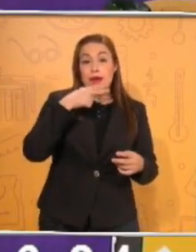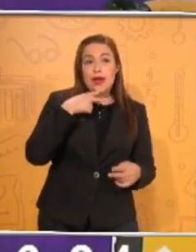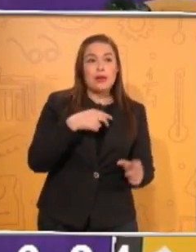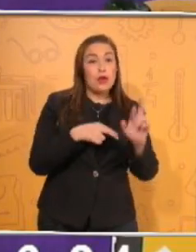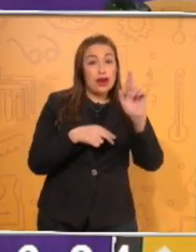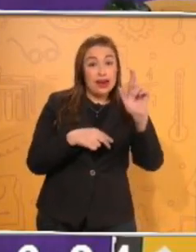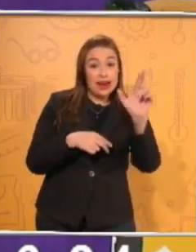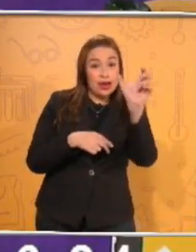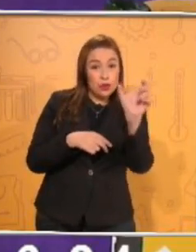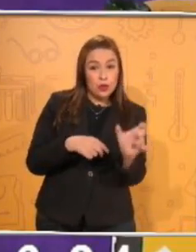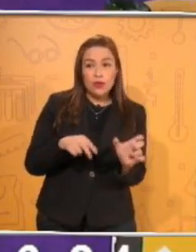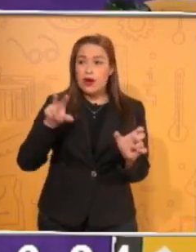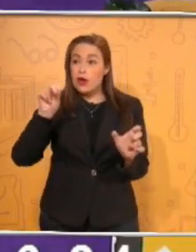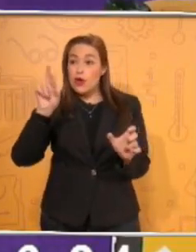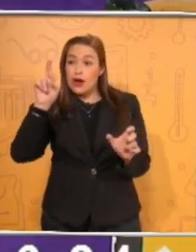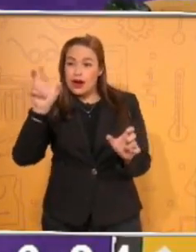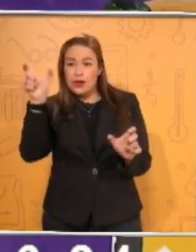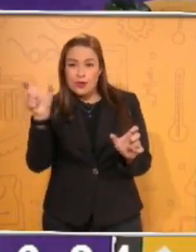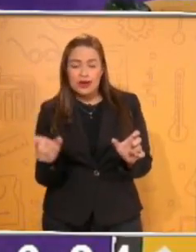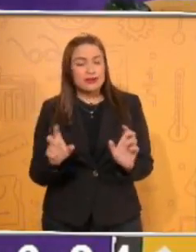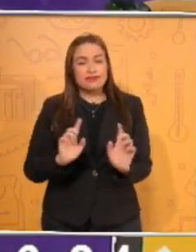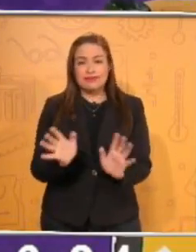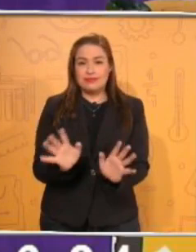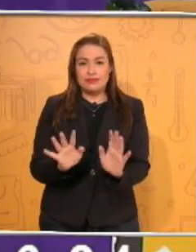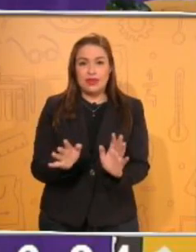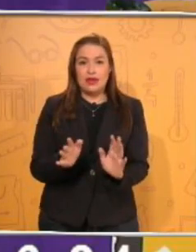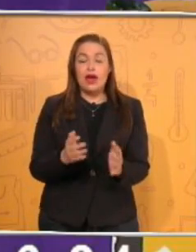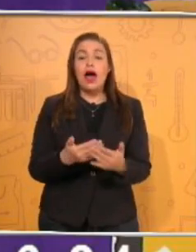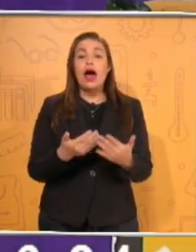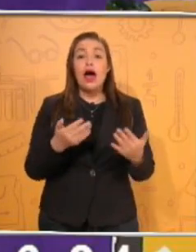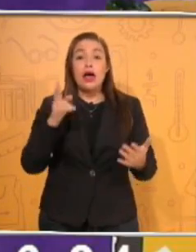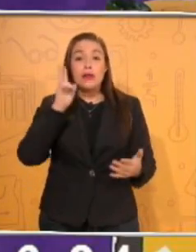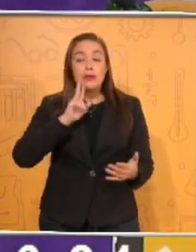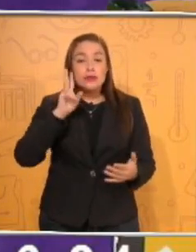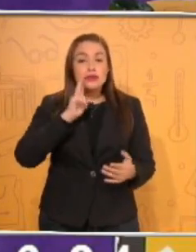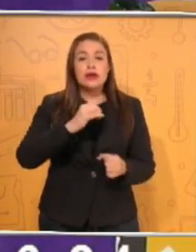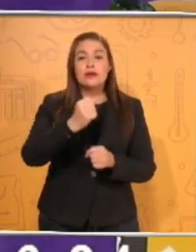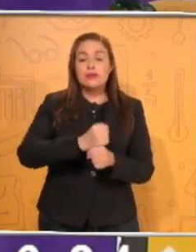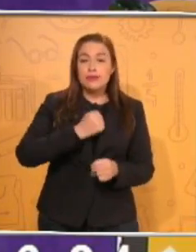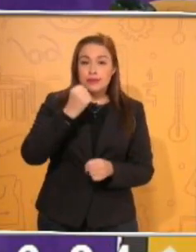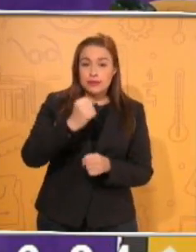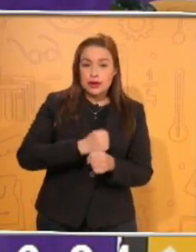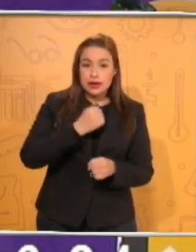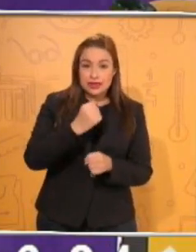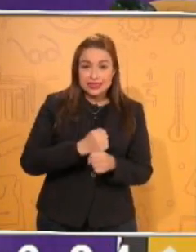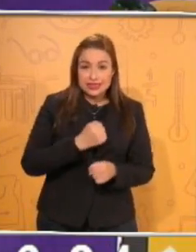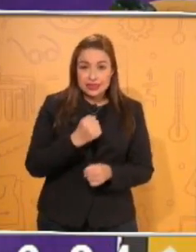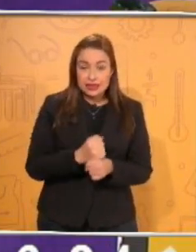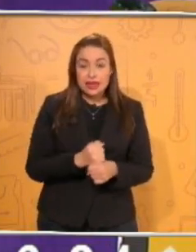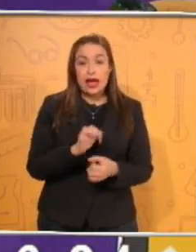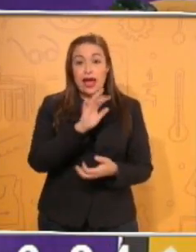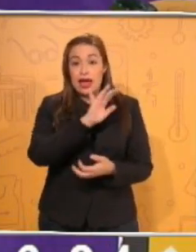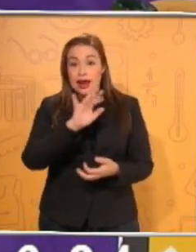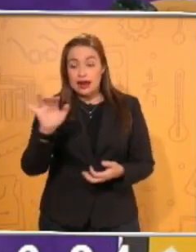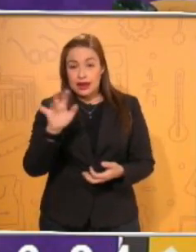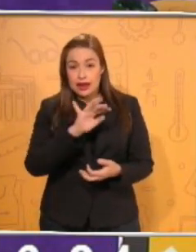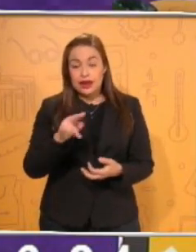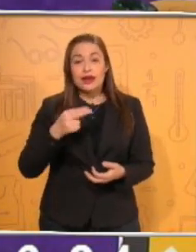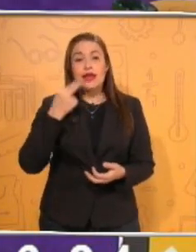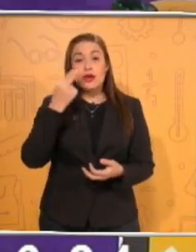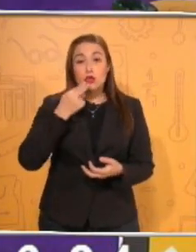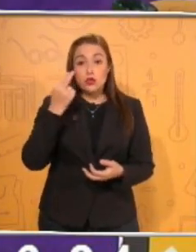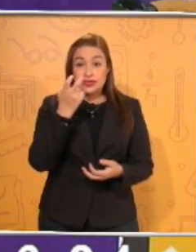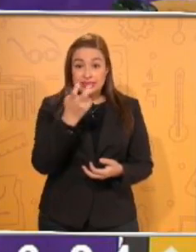irregular. No, now we are going to practice and we are going to learn the use of